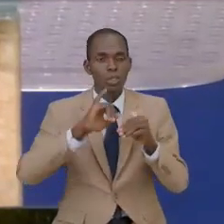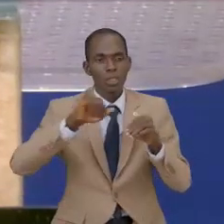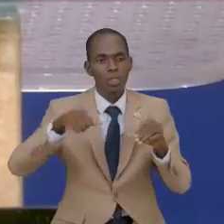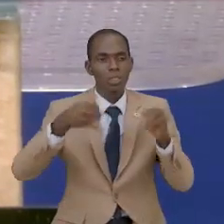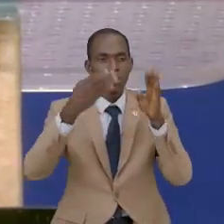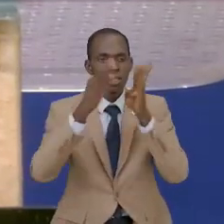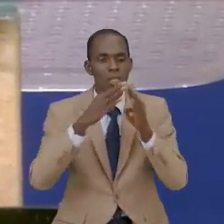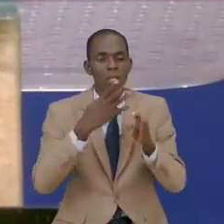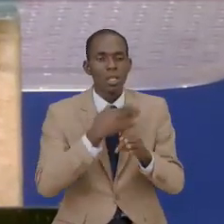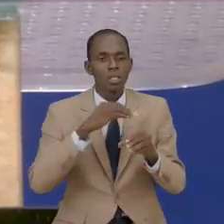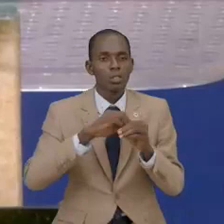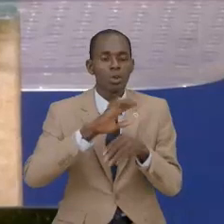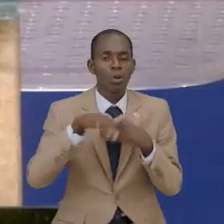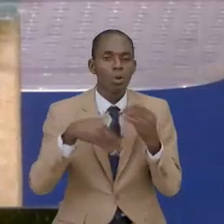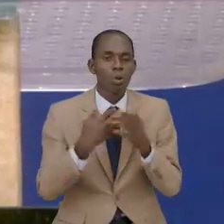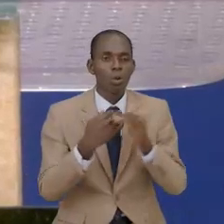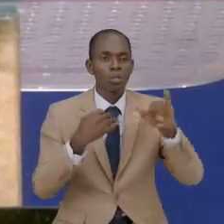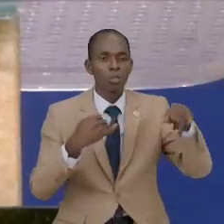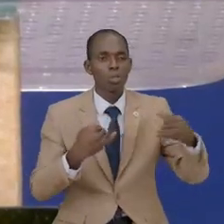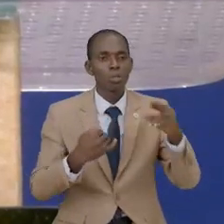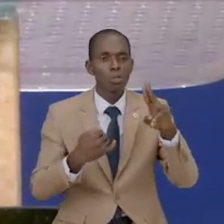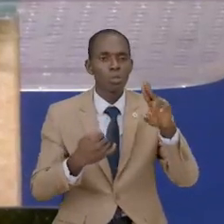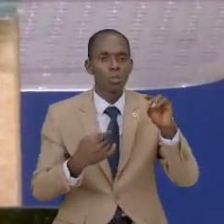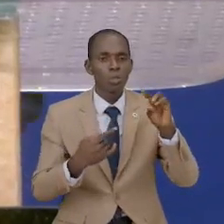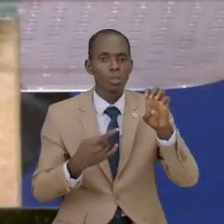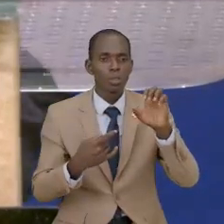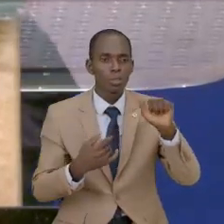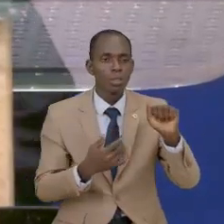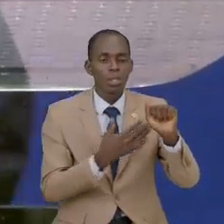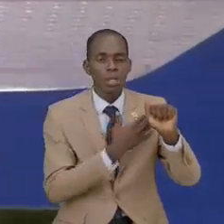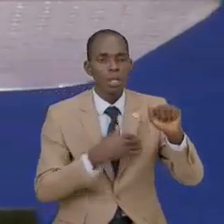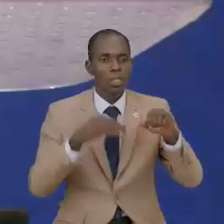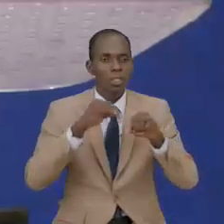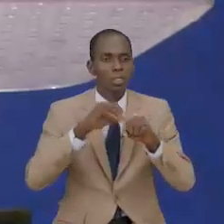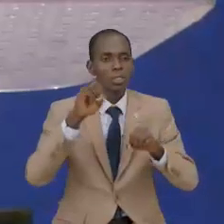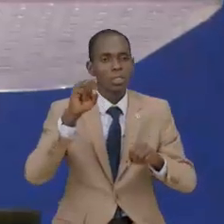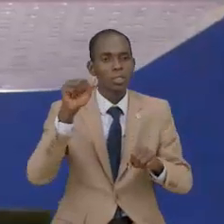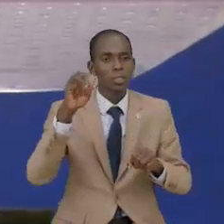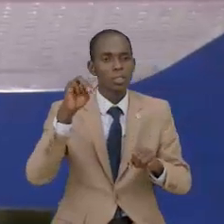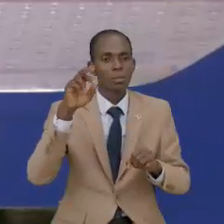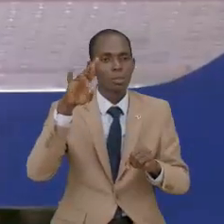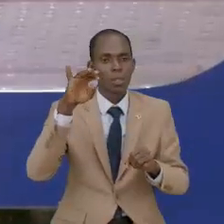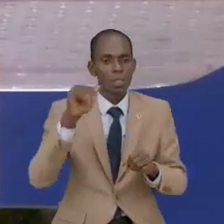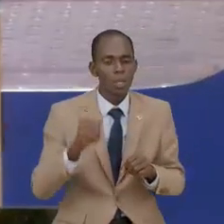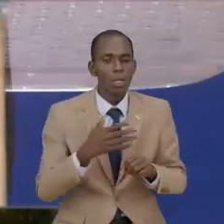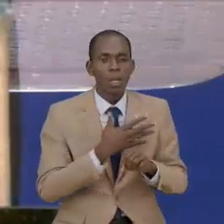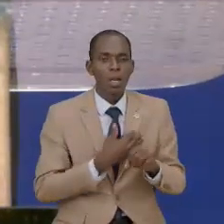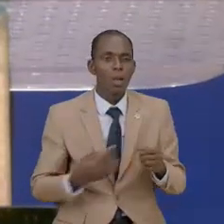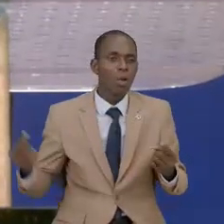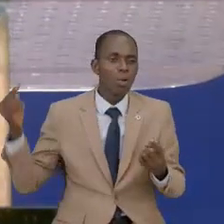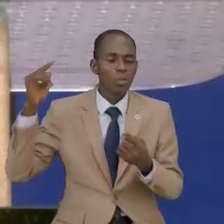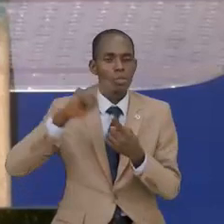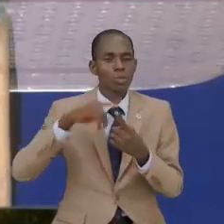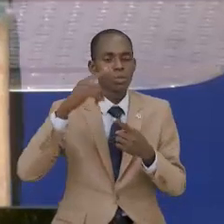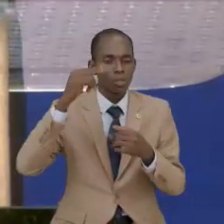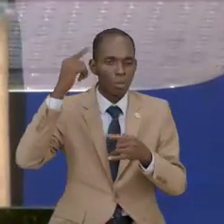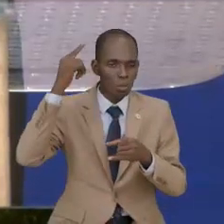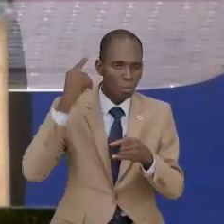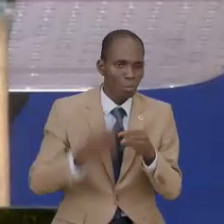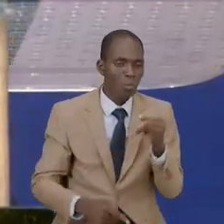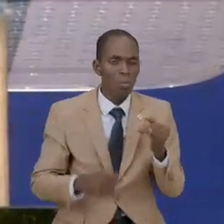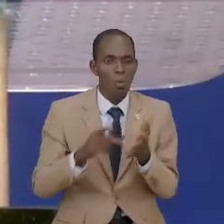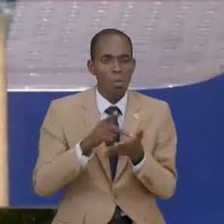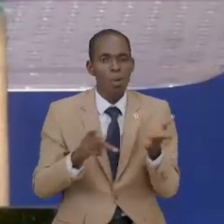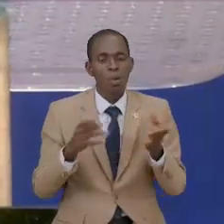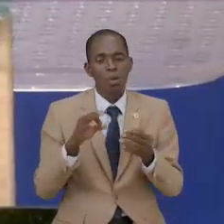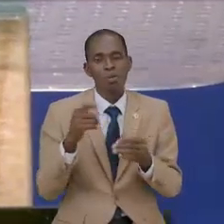Judea and in Samaria and unto the uttermost part of the earth.